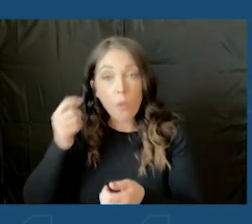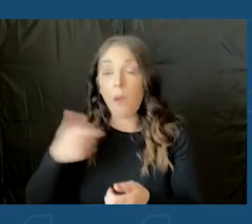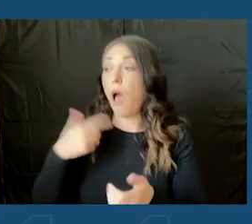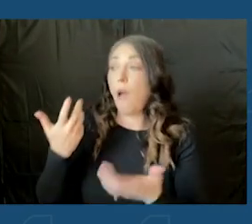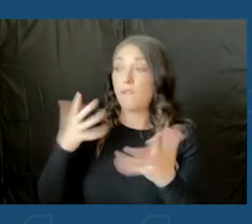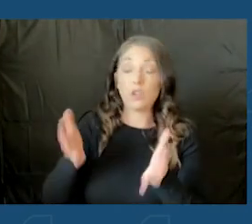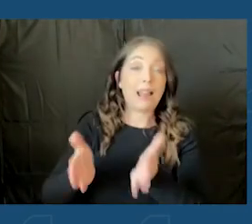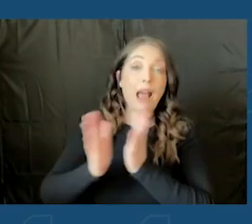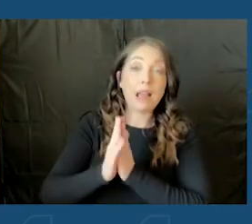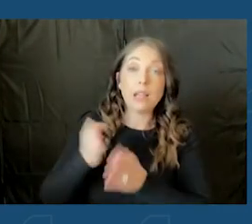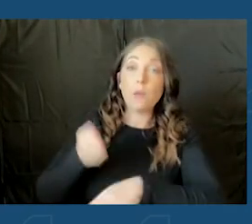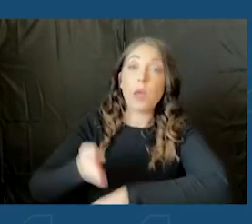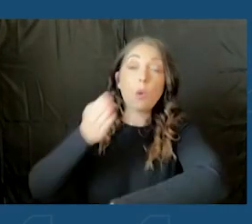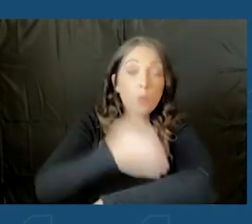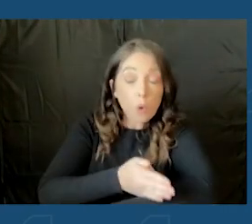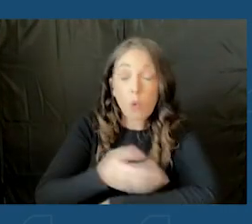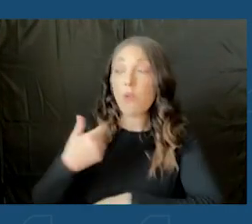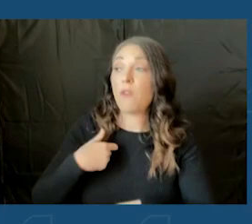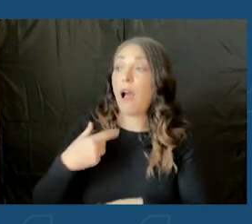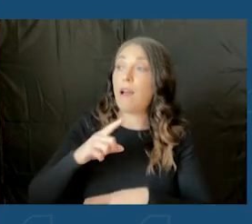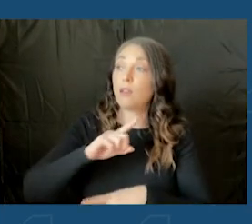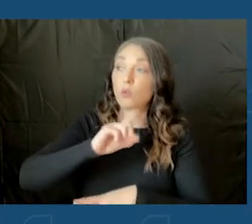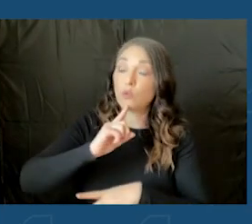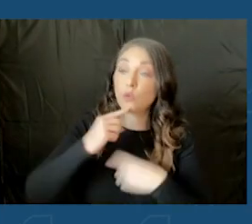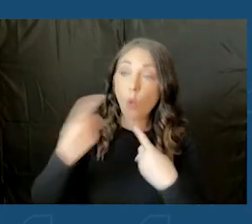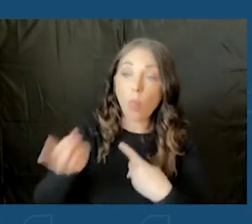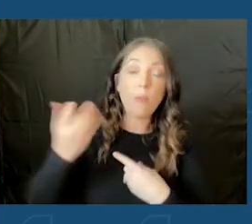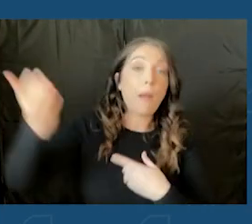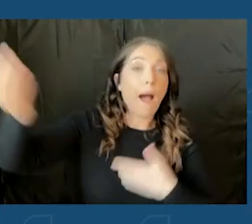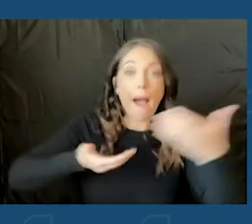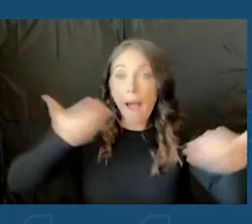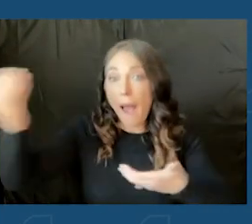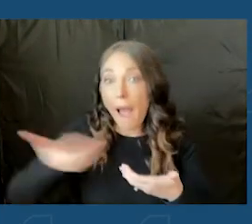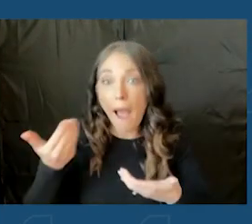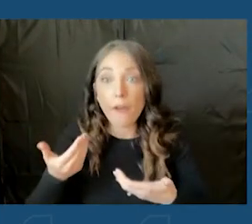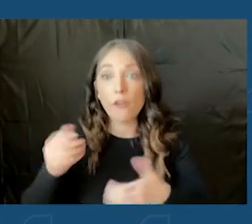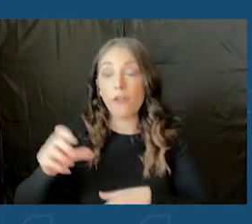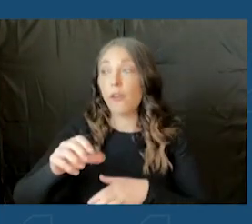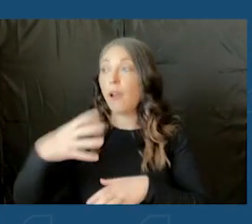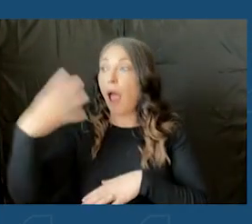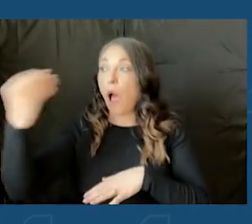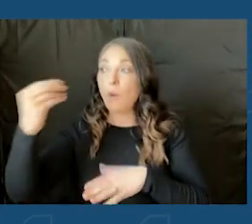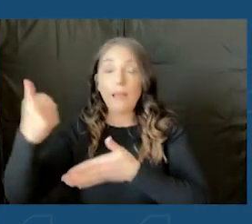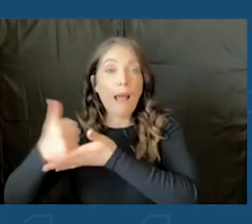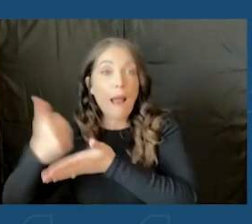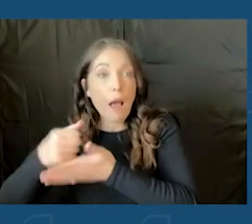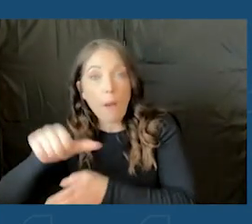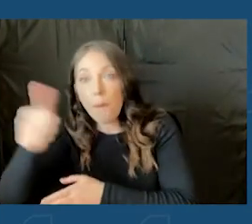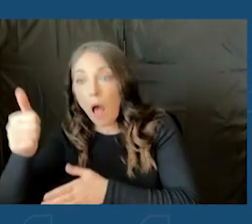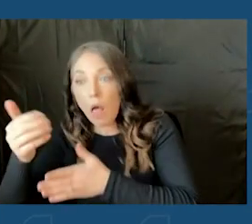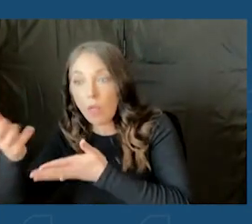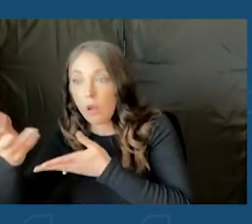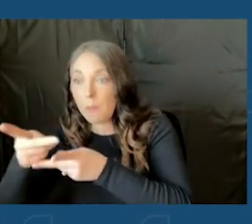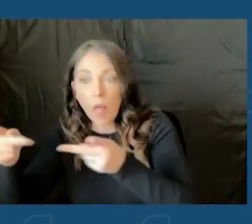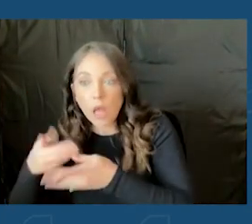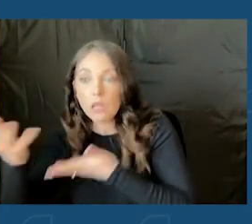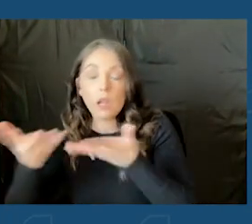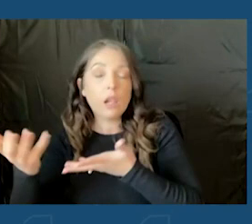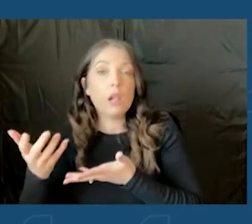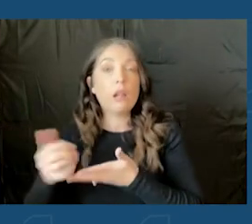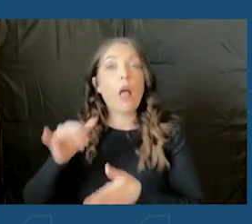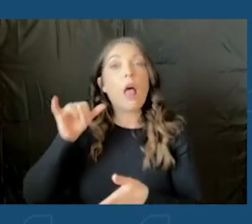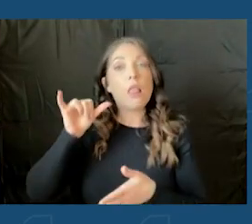I said, hire everybody you need to hire, bring in outside help. That is the changes, the transformation